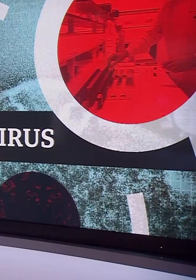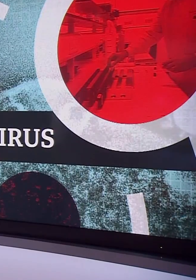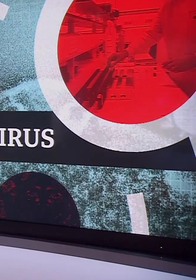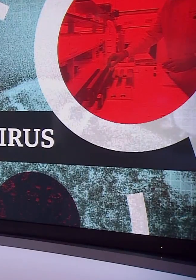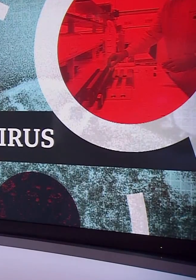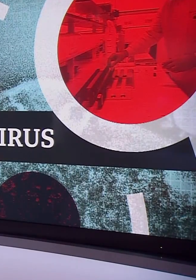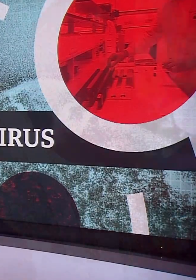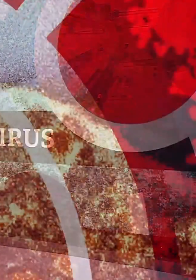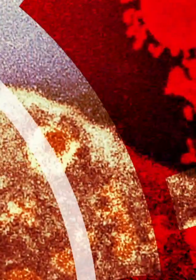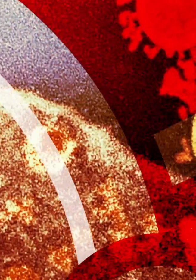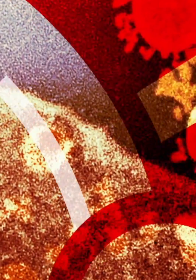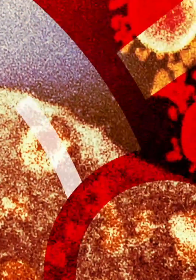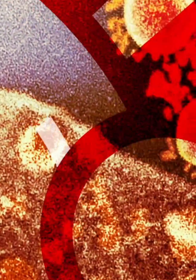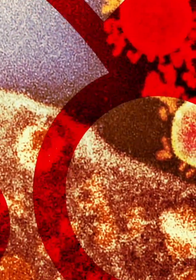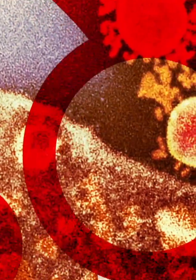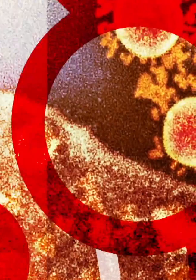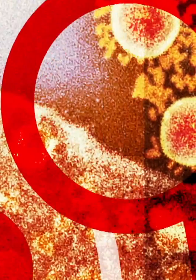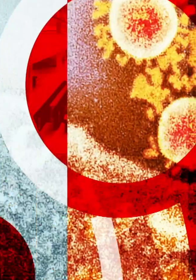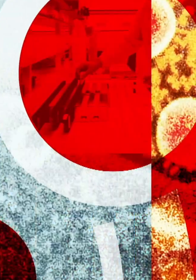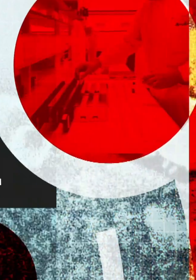Now, though, the weather.